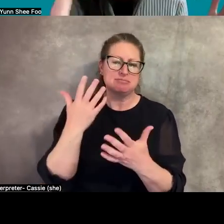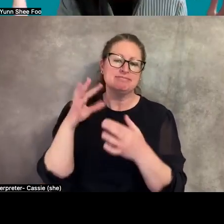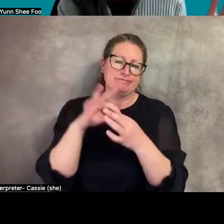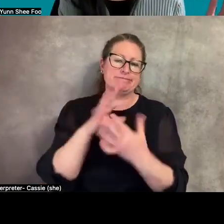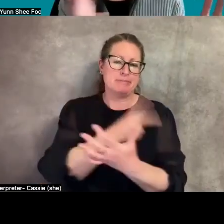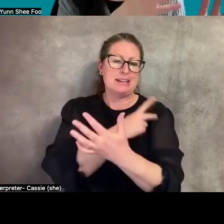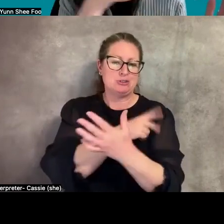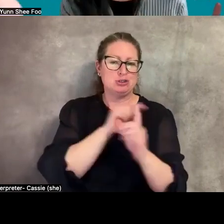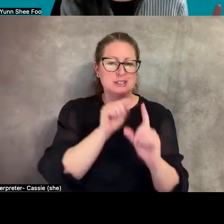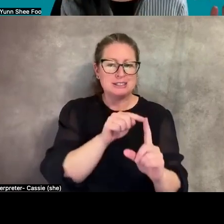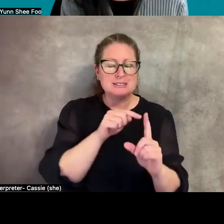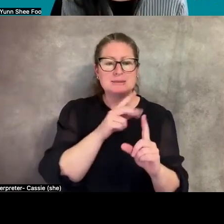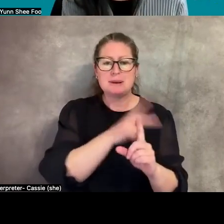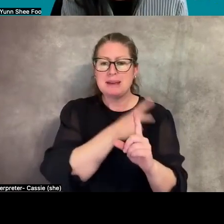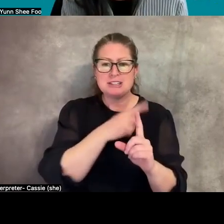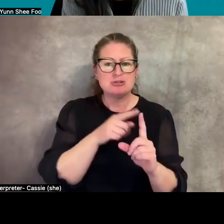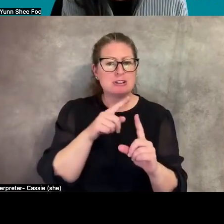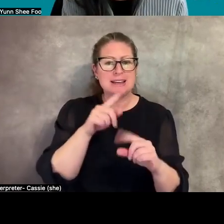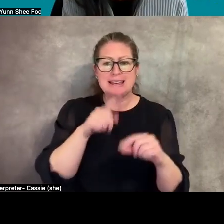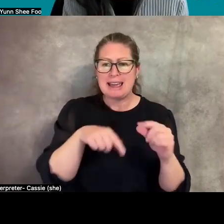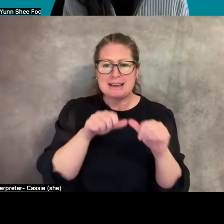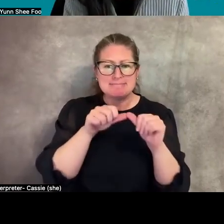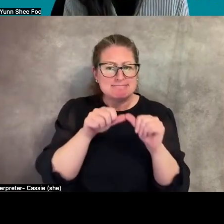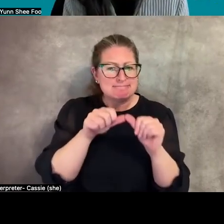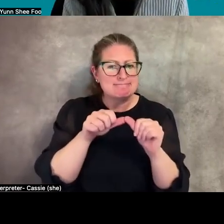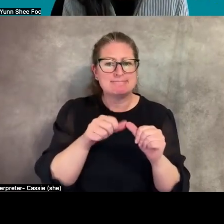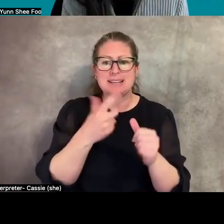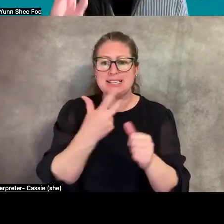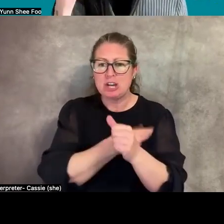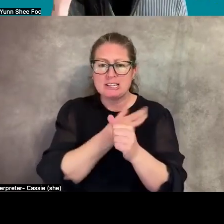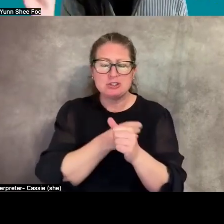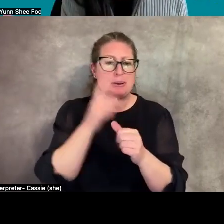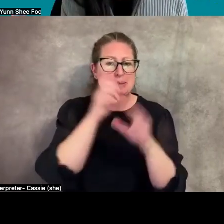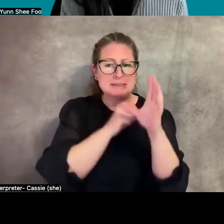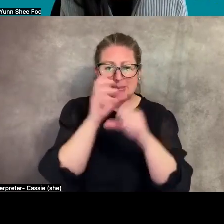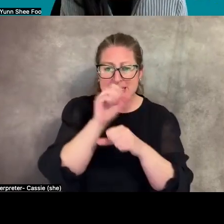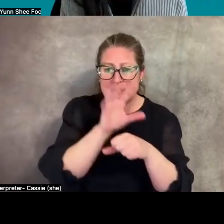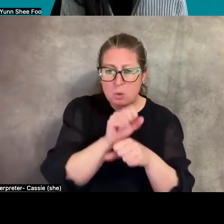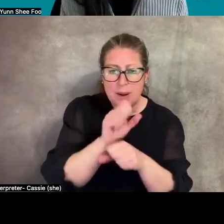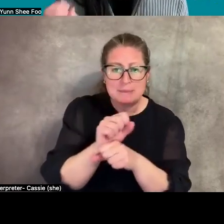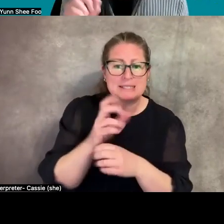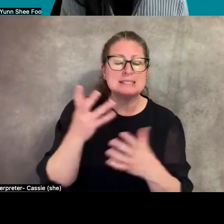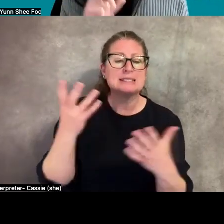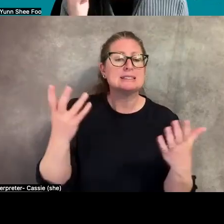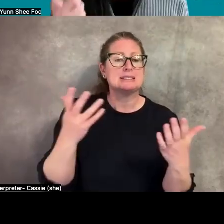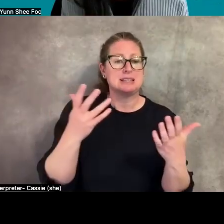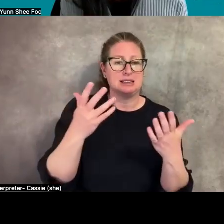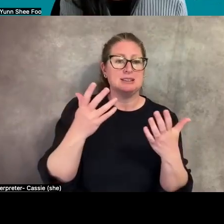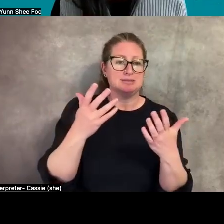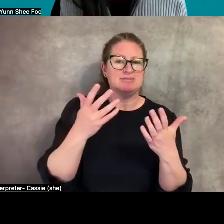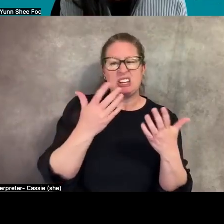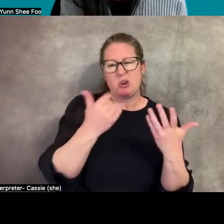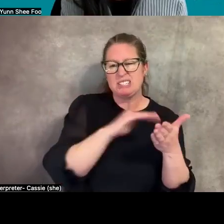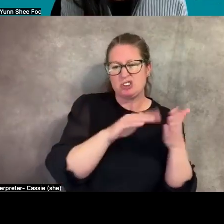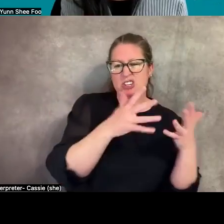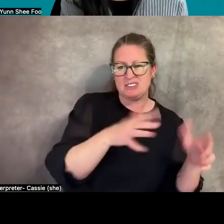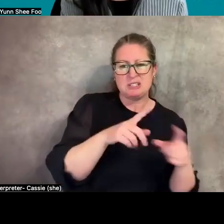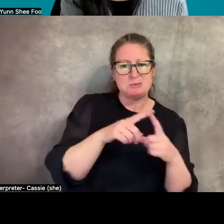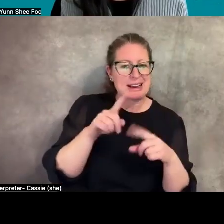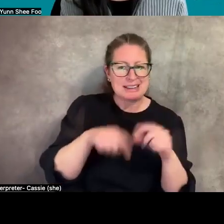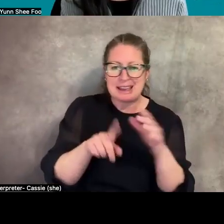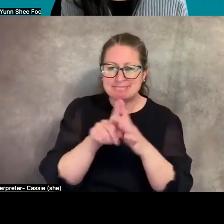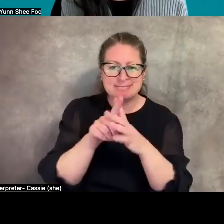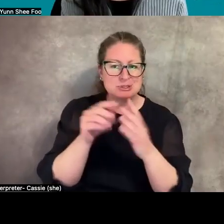difficulty continuing and following through with their injection appointments, post-discharge, but also prior authorization